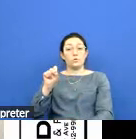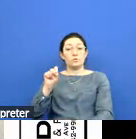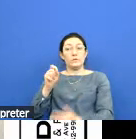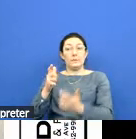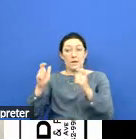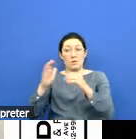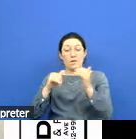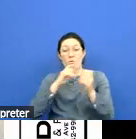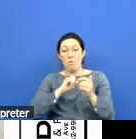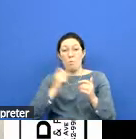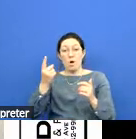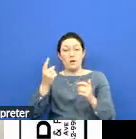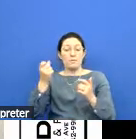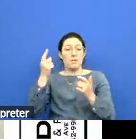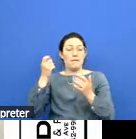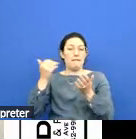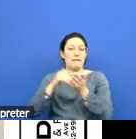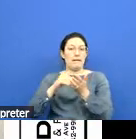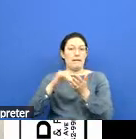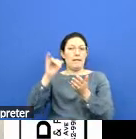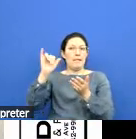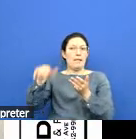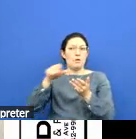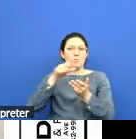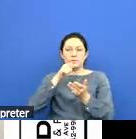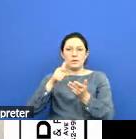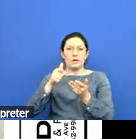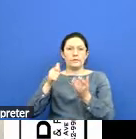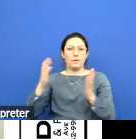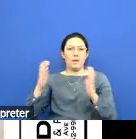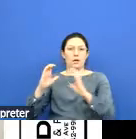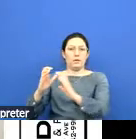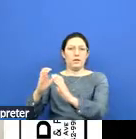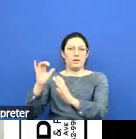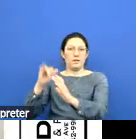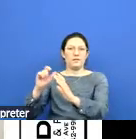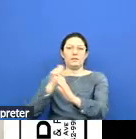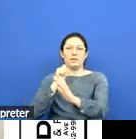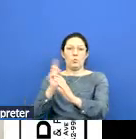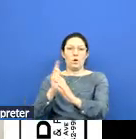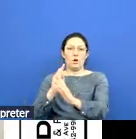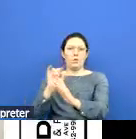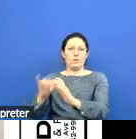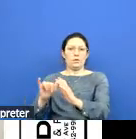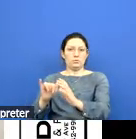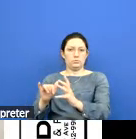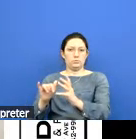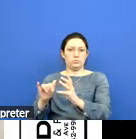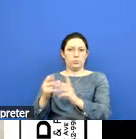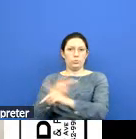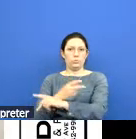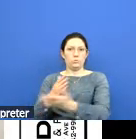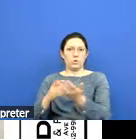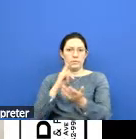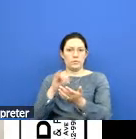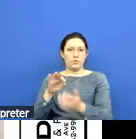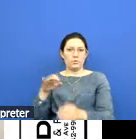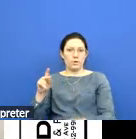old culvert, but again, that wasn't the bottleneck. That's not where the bottleneck is for the creek.